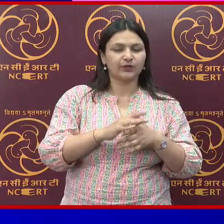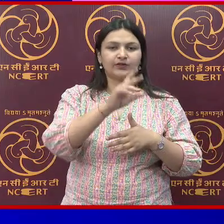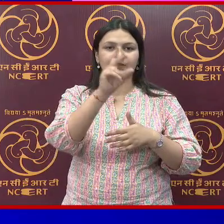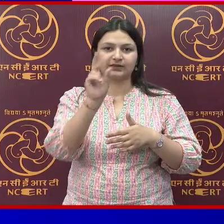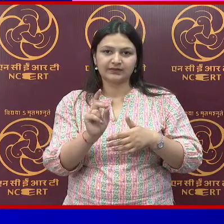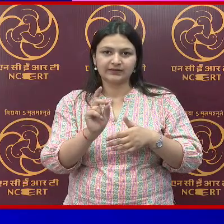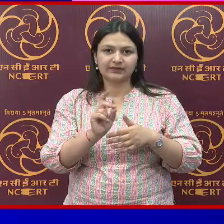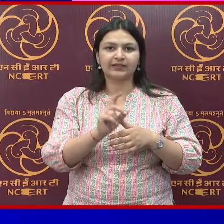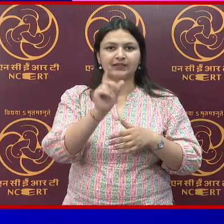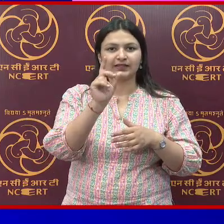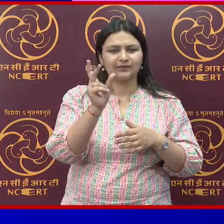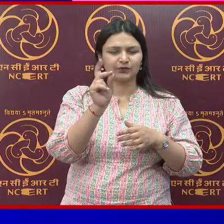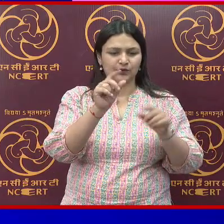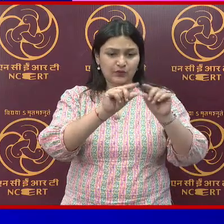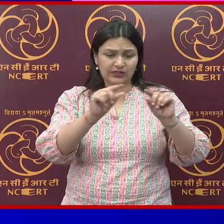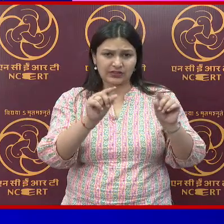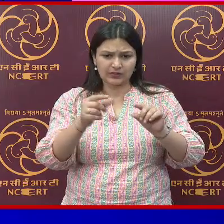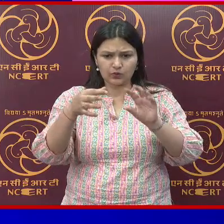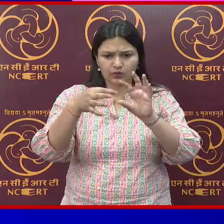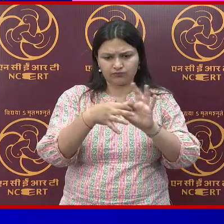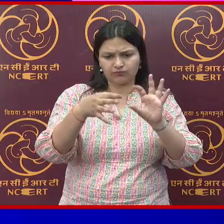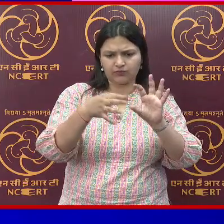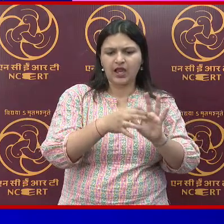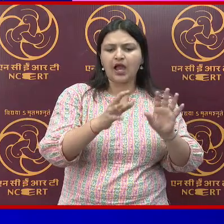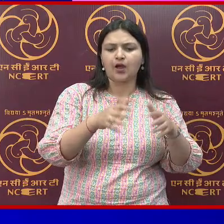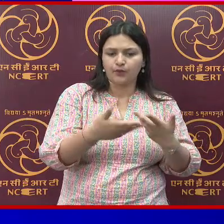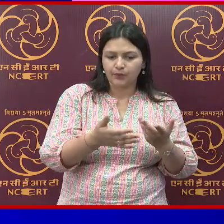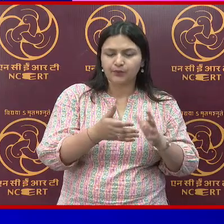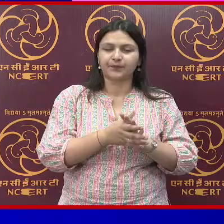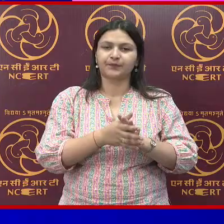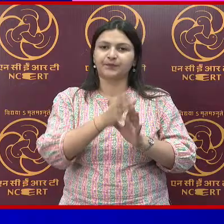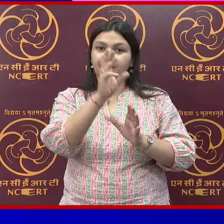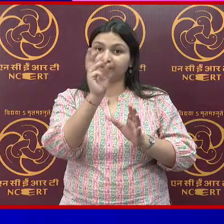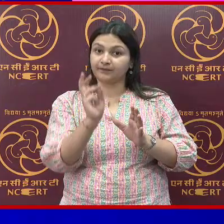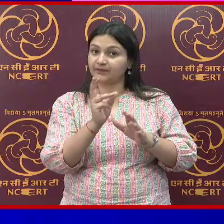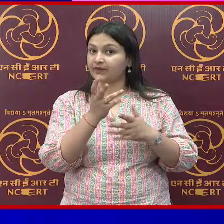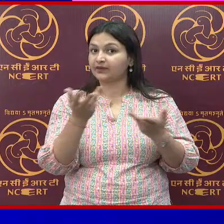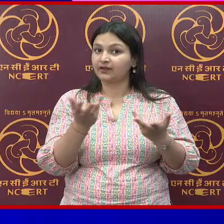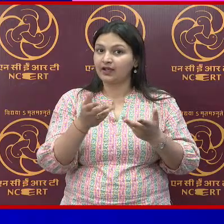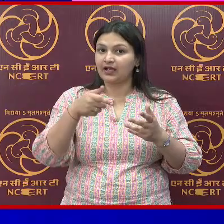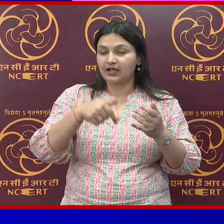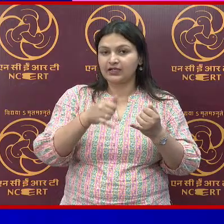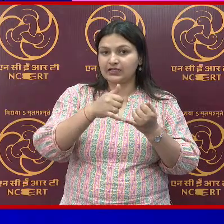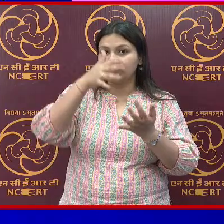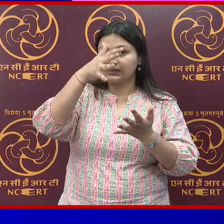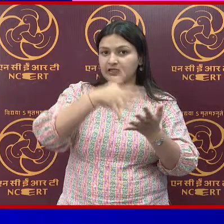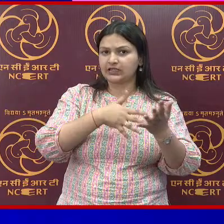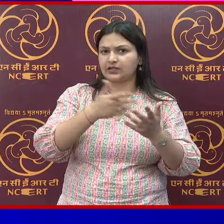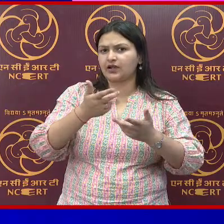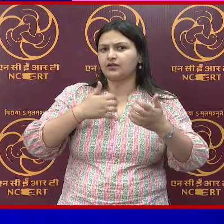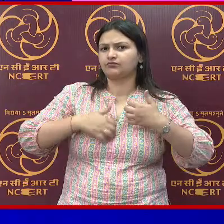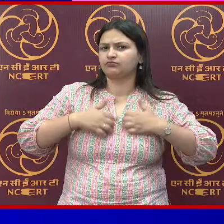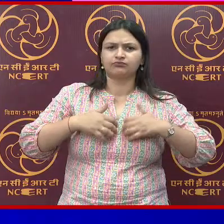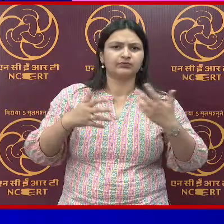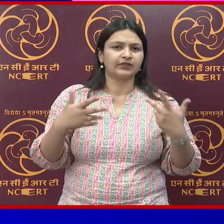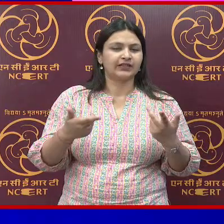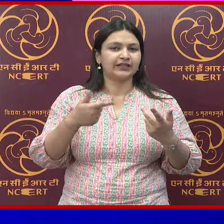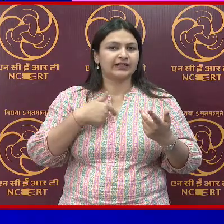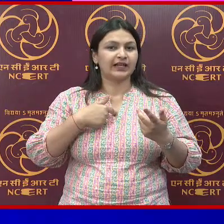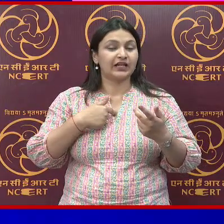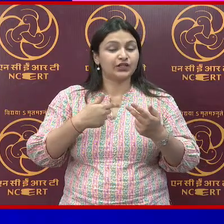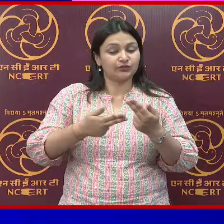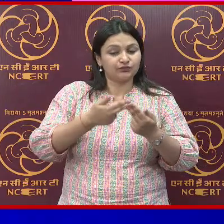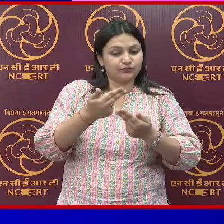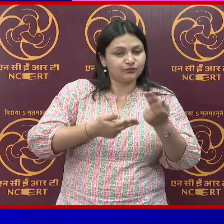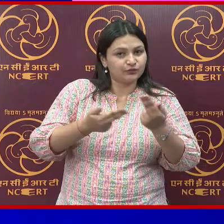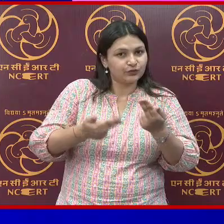small sentences. And after that, the best part of today's chapter, today's session is making creative drawings